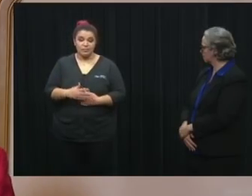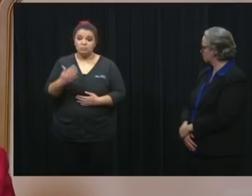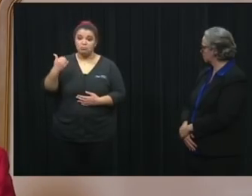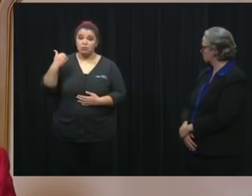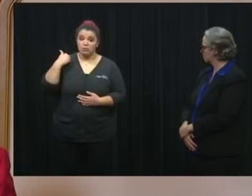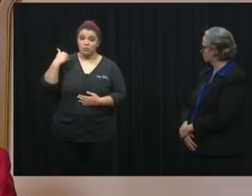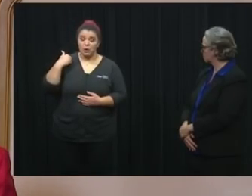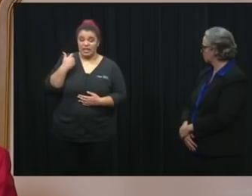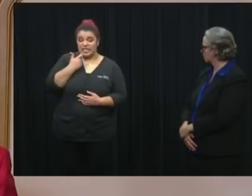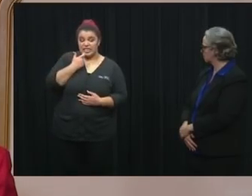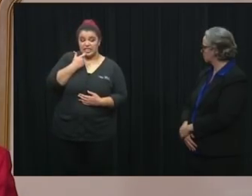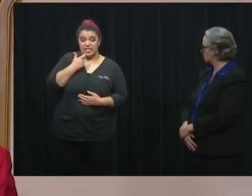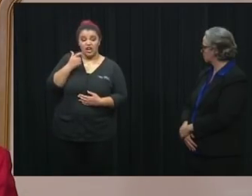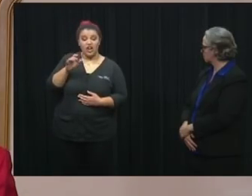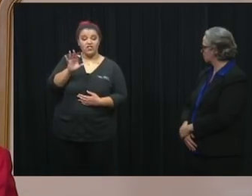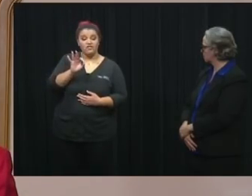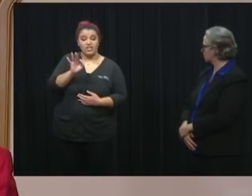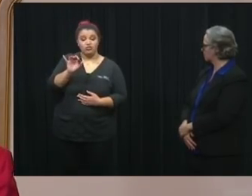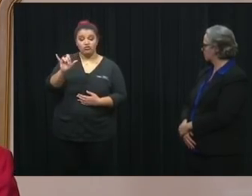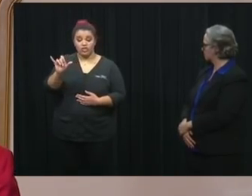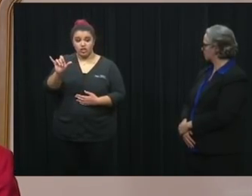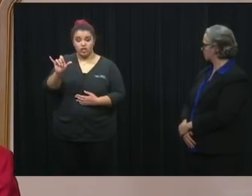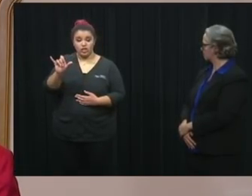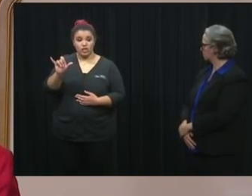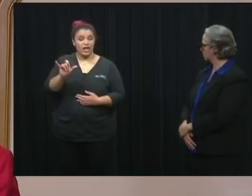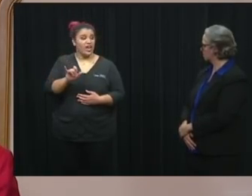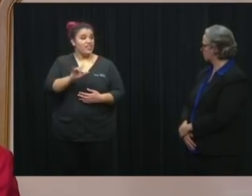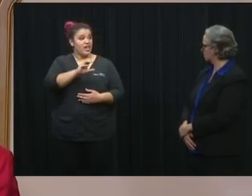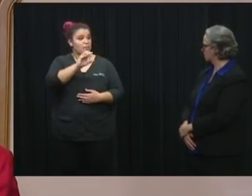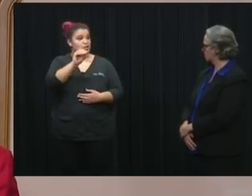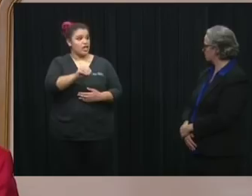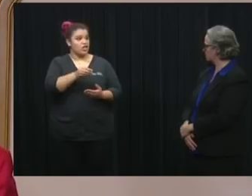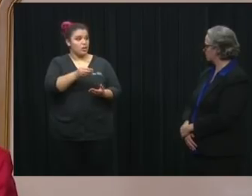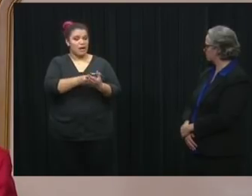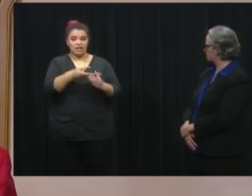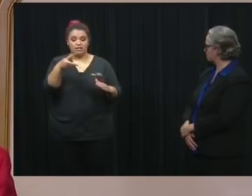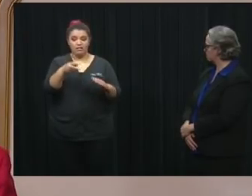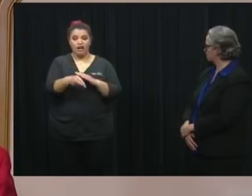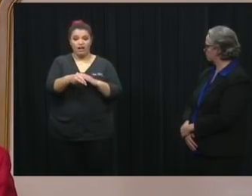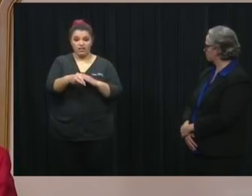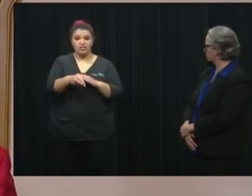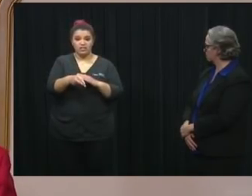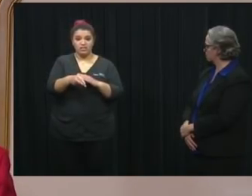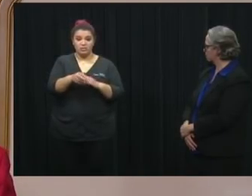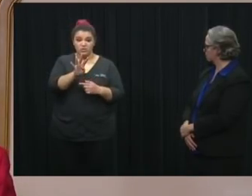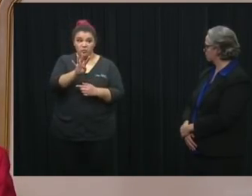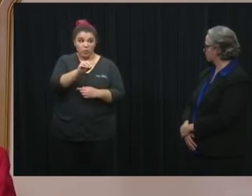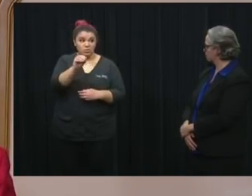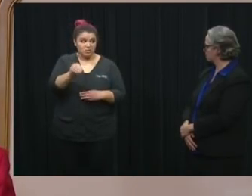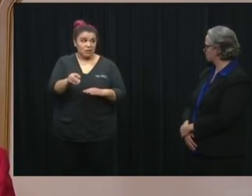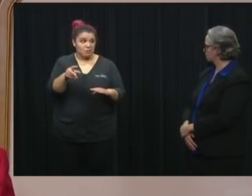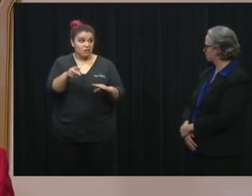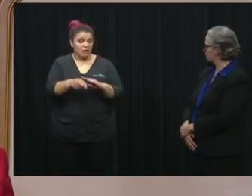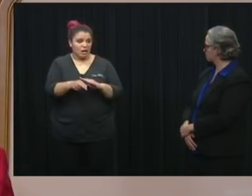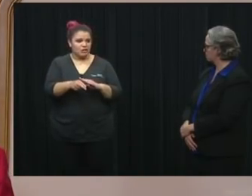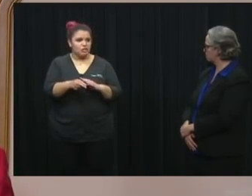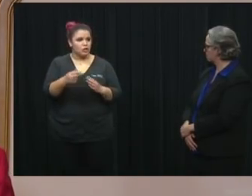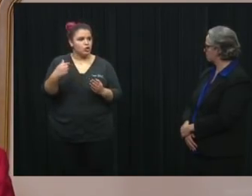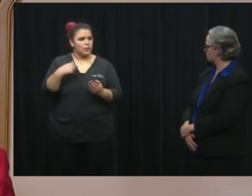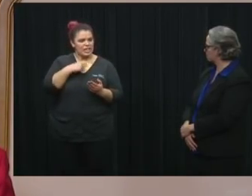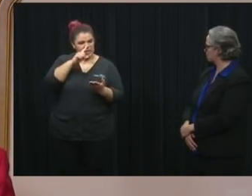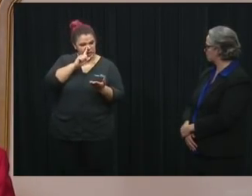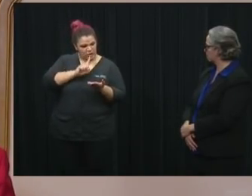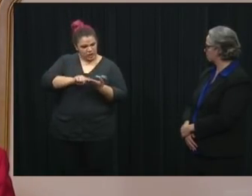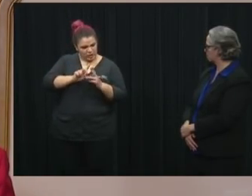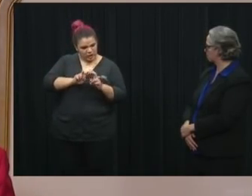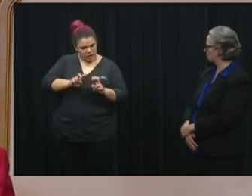this fiscal year. Do we need to take a longer-term look at how we fund both state and local health departments?